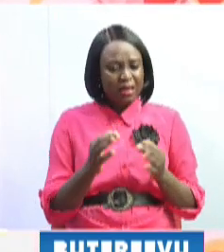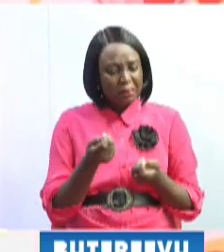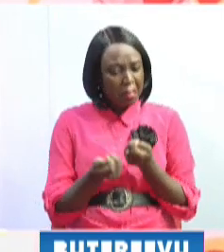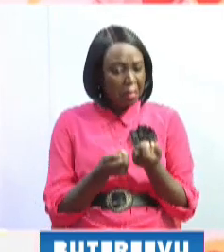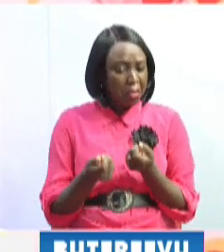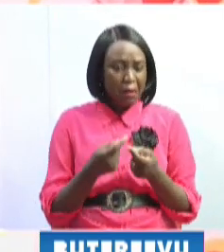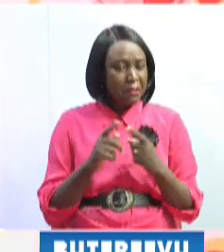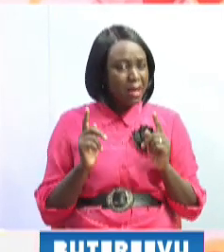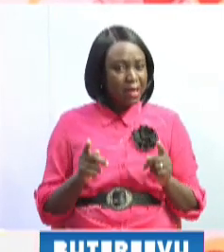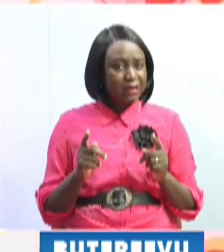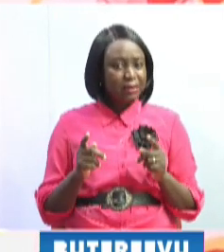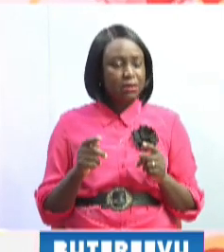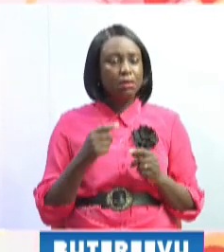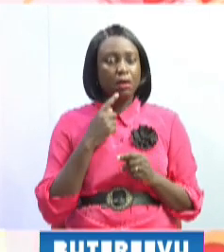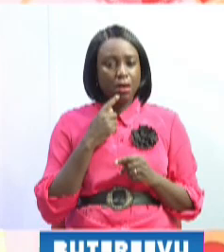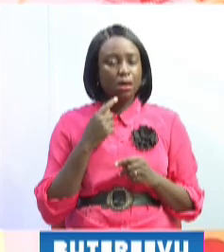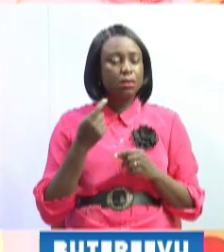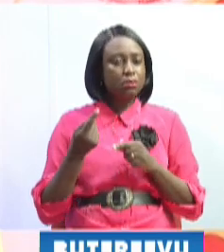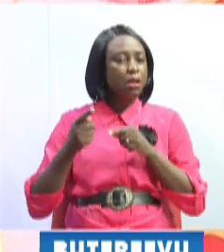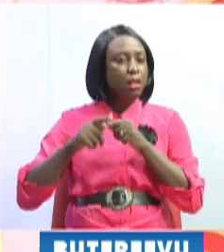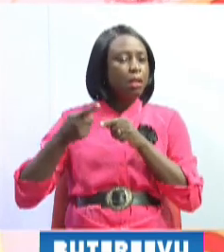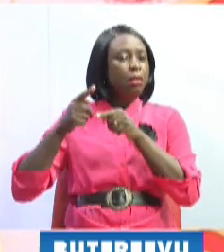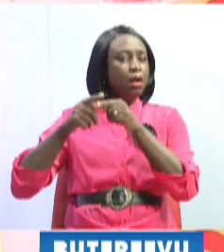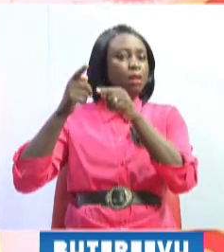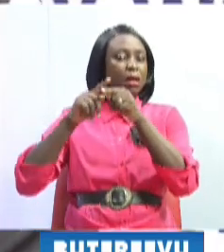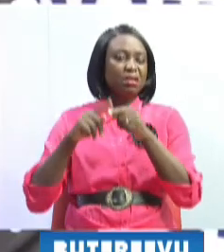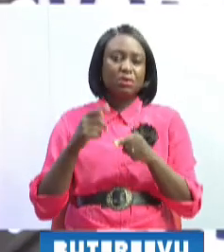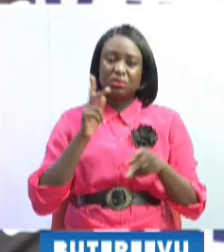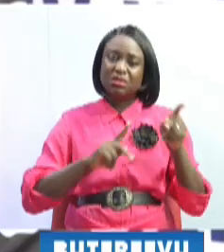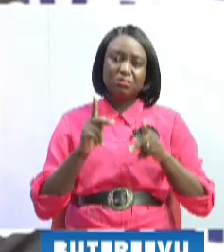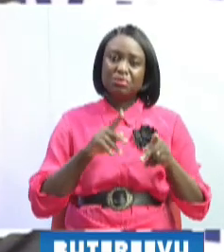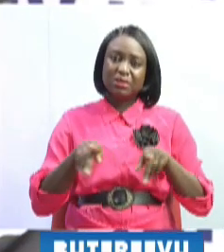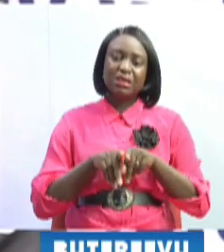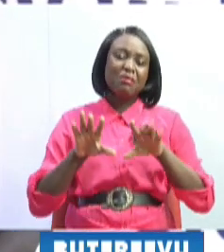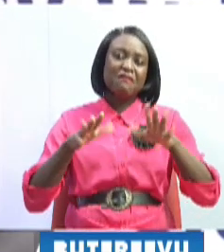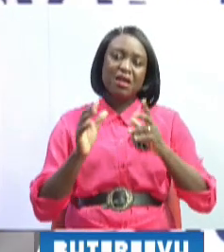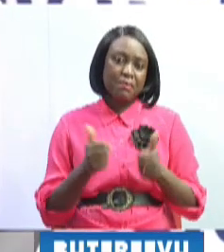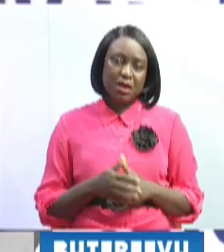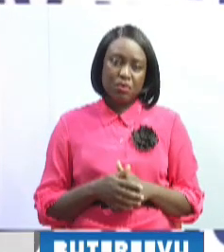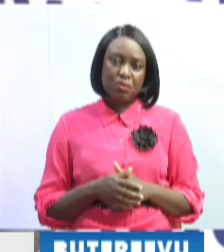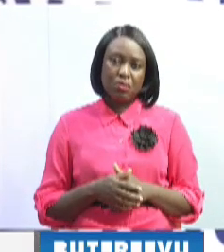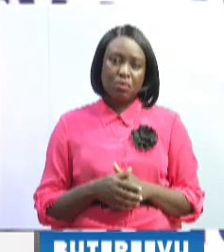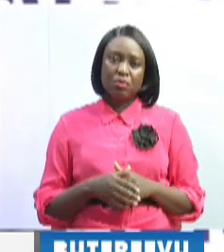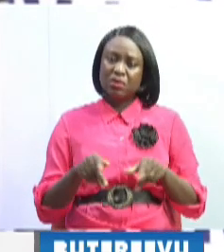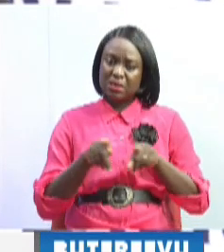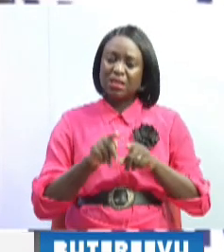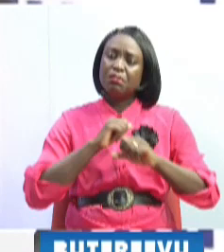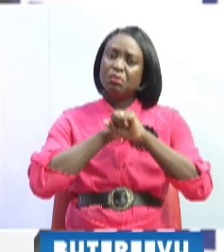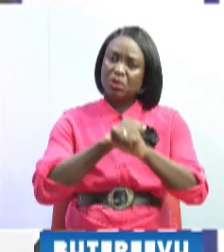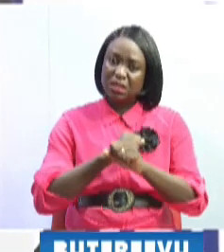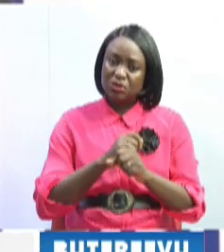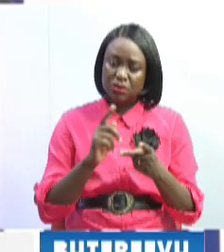naye cumulatively bw'ogenda okulaba byongera buno obutenkanya. In terms of providing protections, in terms